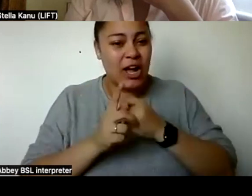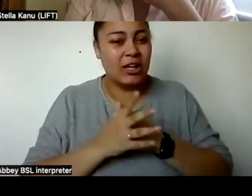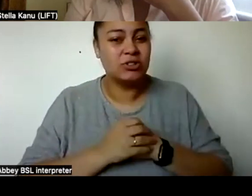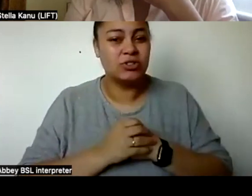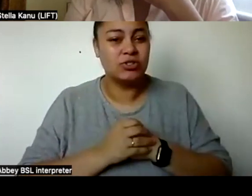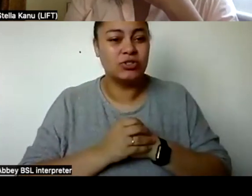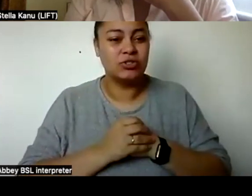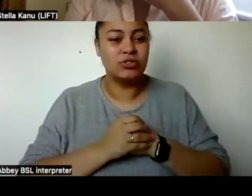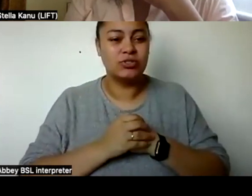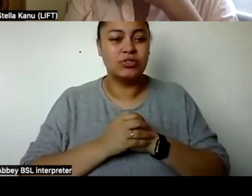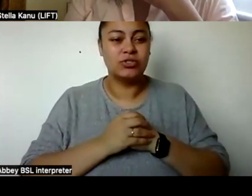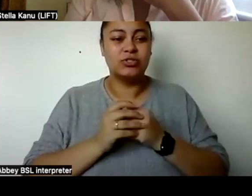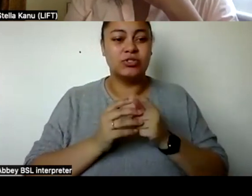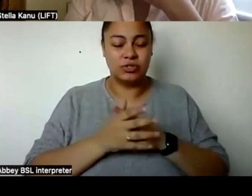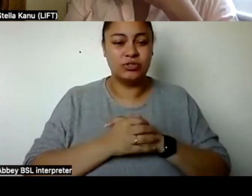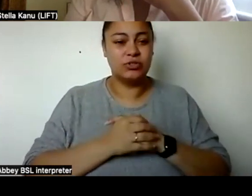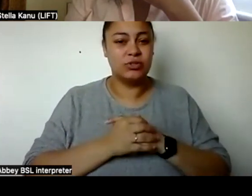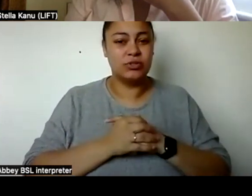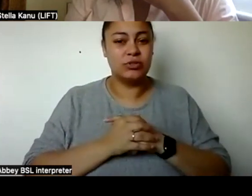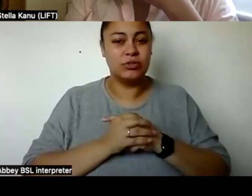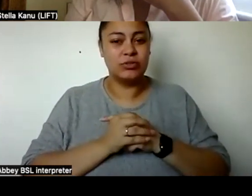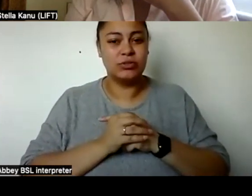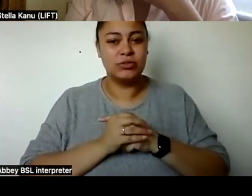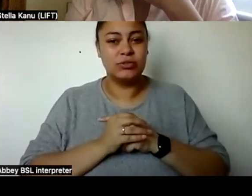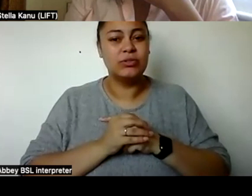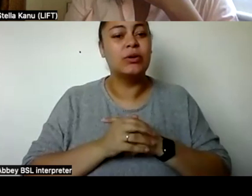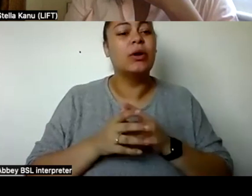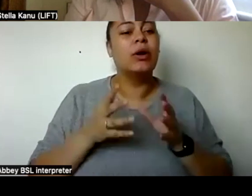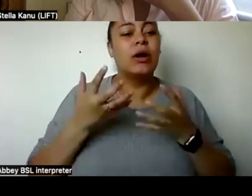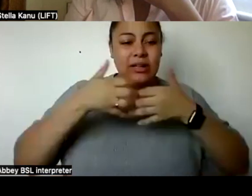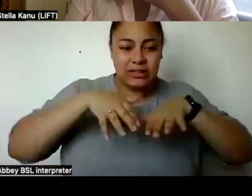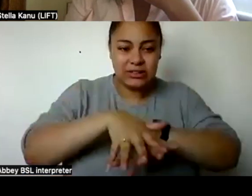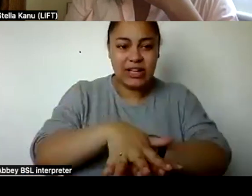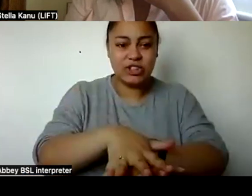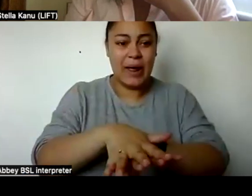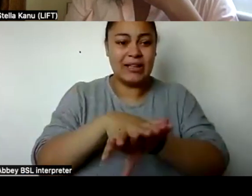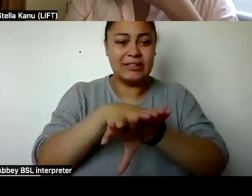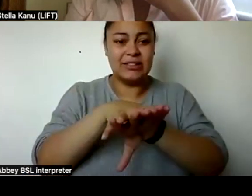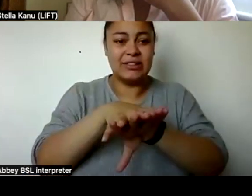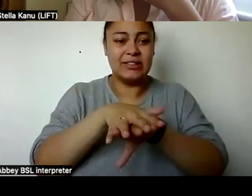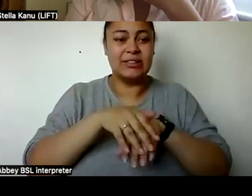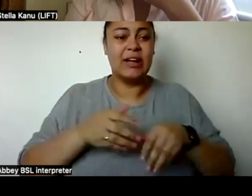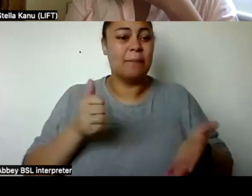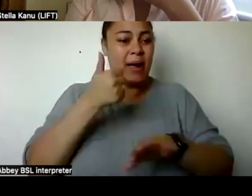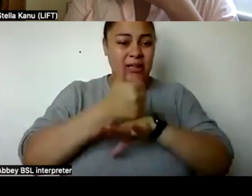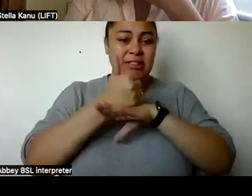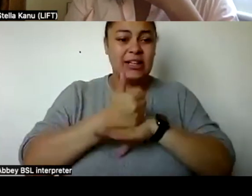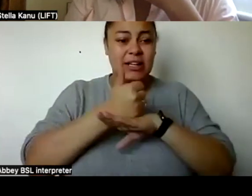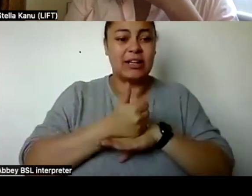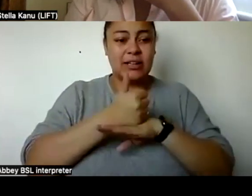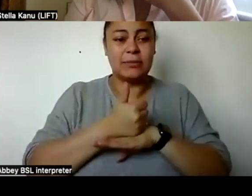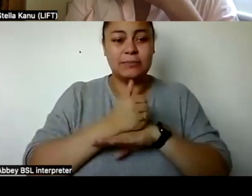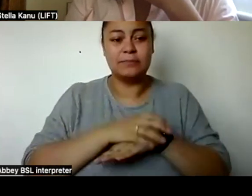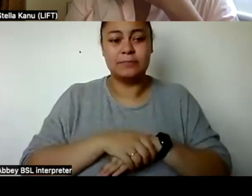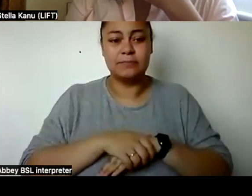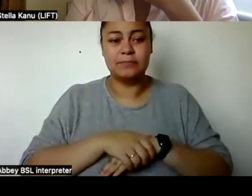I concluded that intersectionality will form the bedrock of our person-centred approach, allowing people involved in